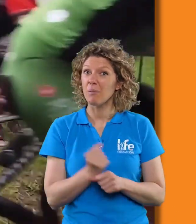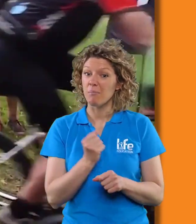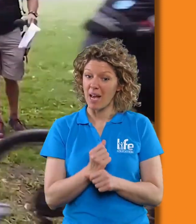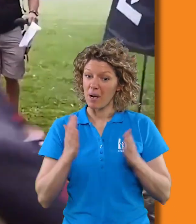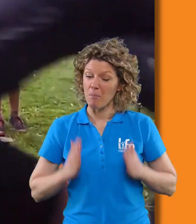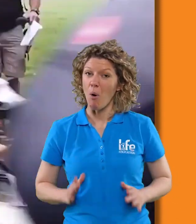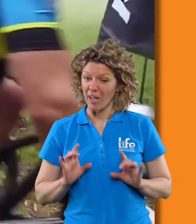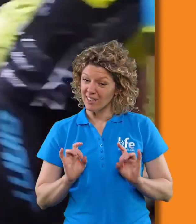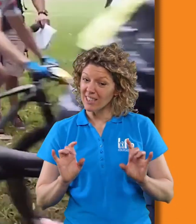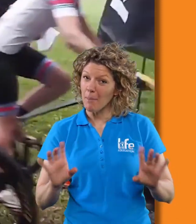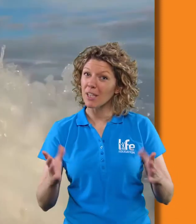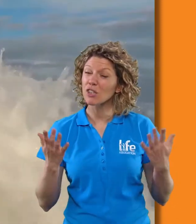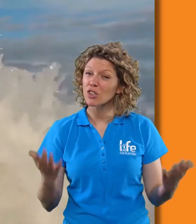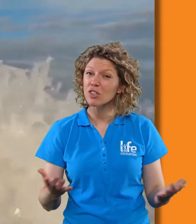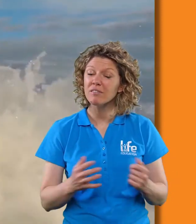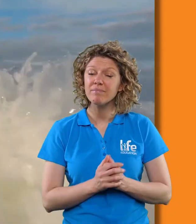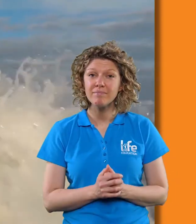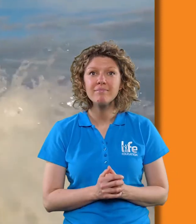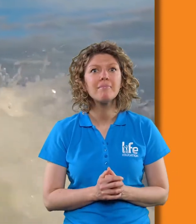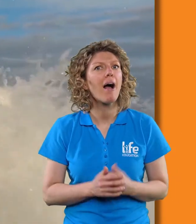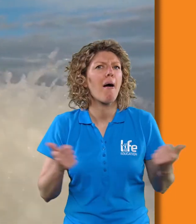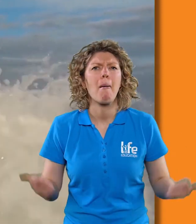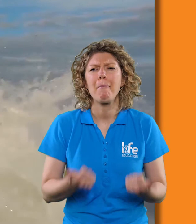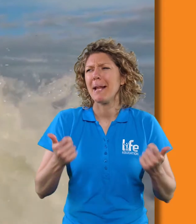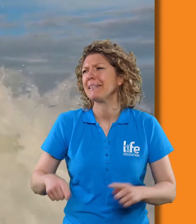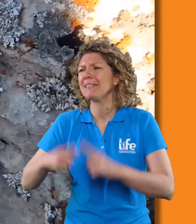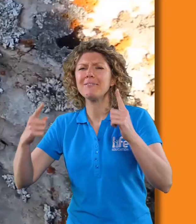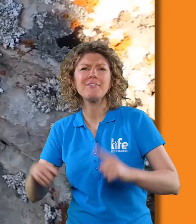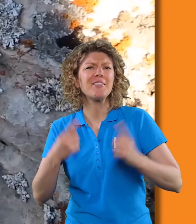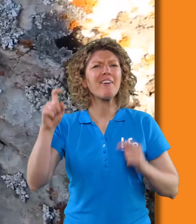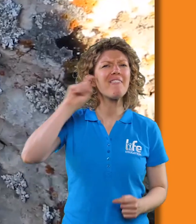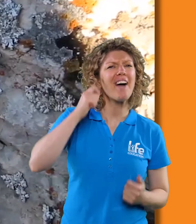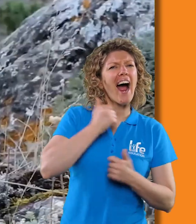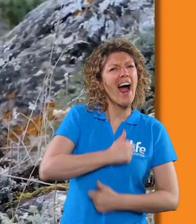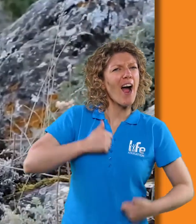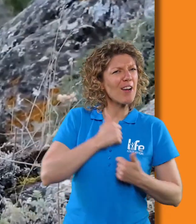The good news is there are plenty of other fun ways to relax and feel good.